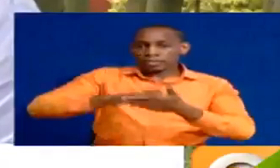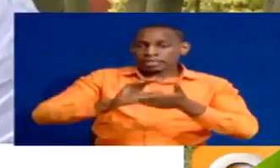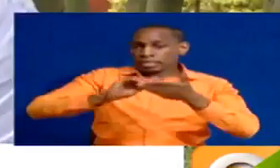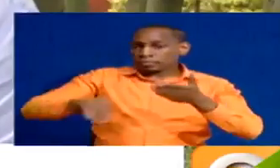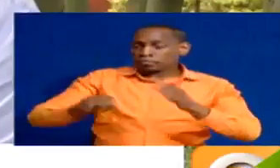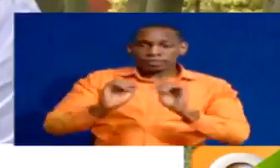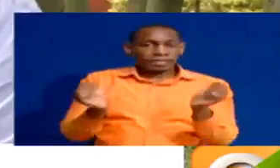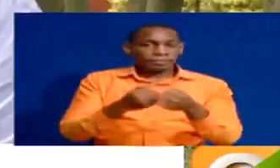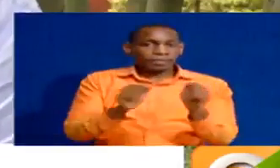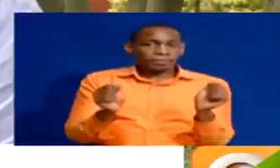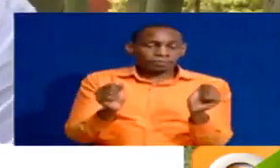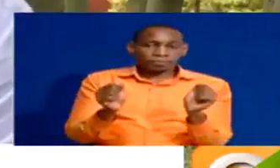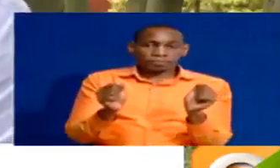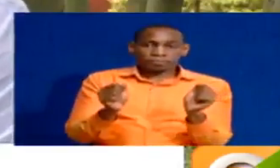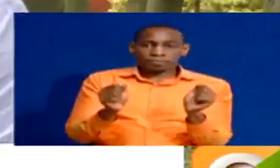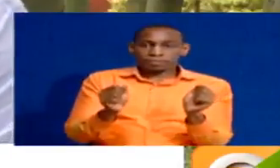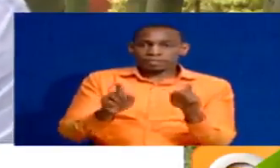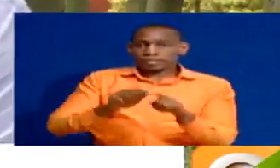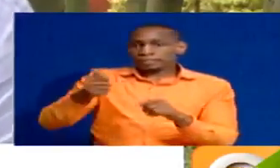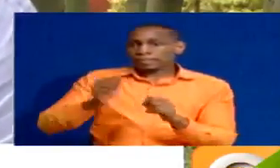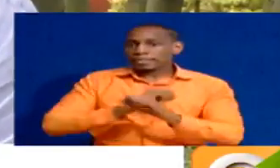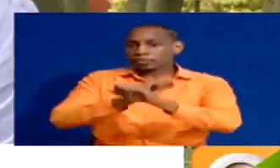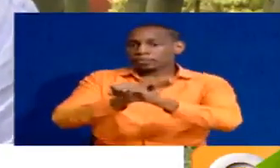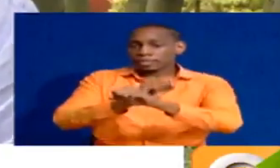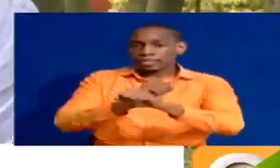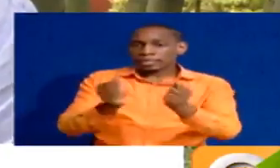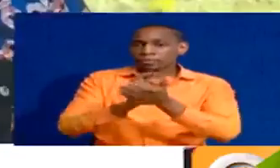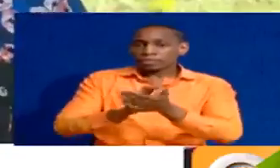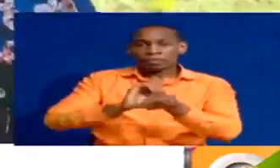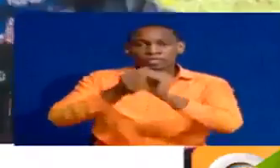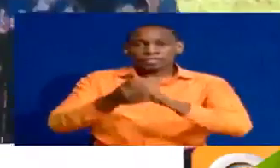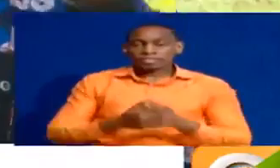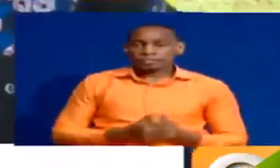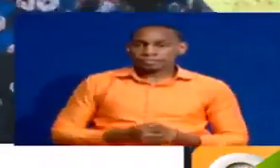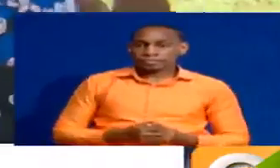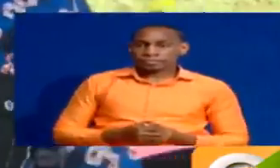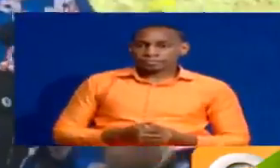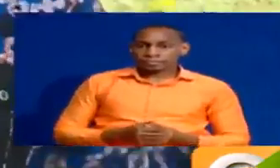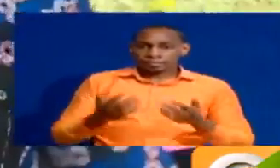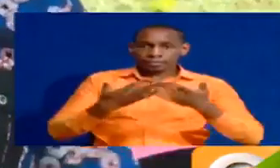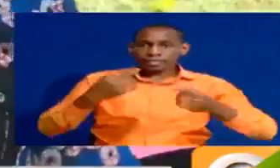or decrease. Even those which are protected, he cannot touch them.